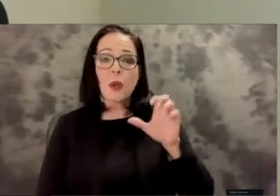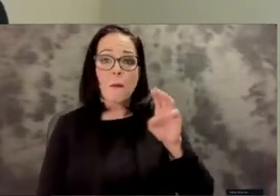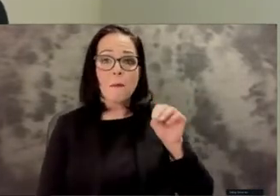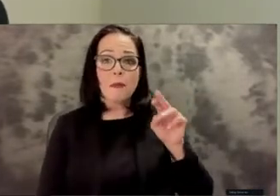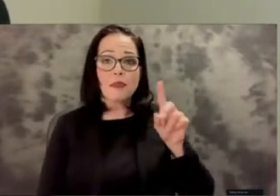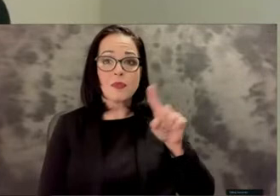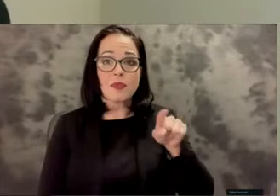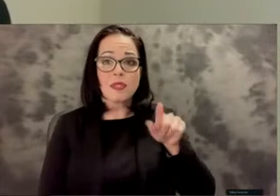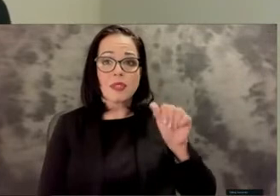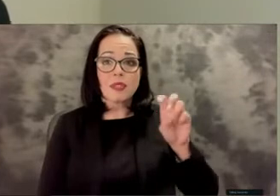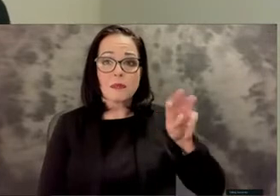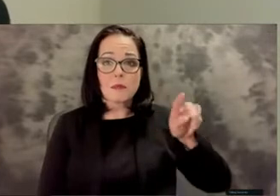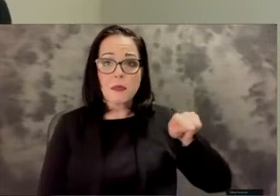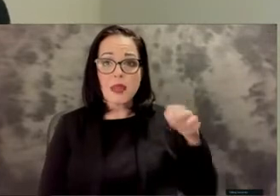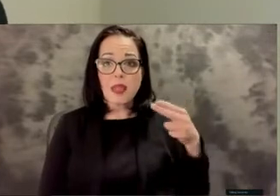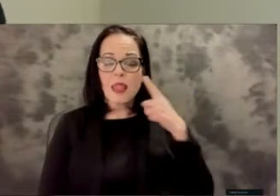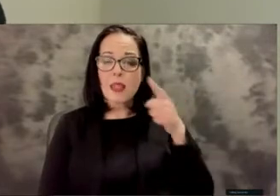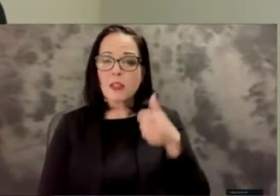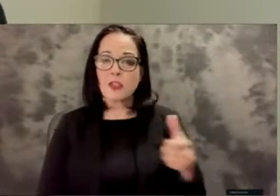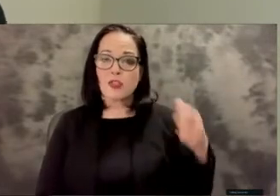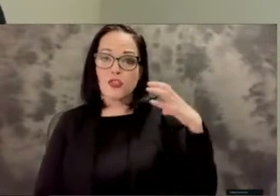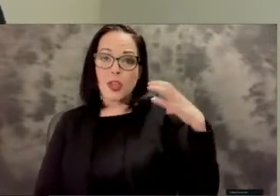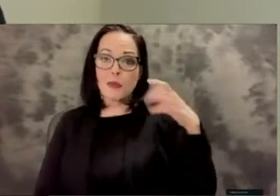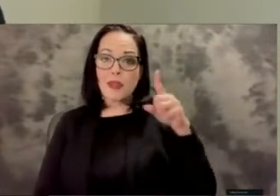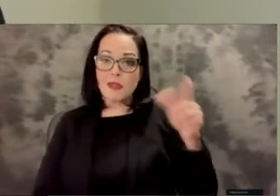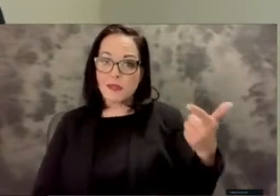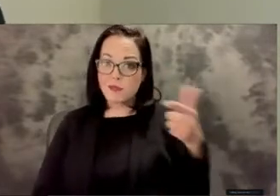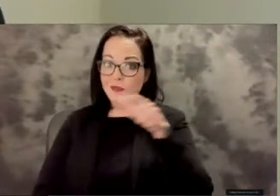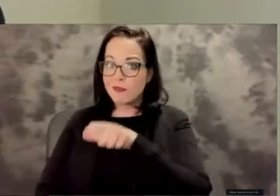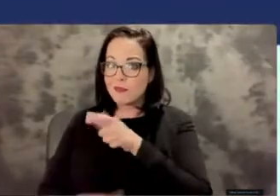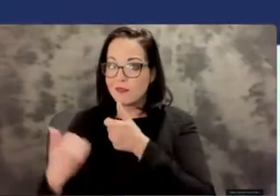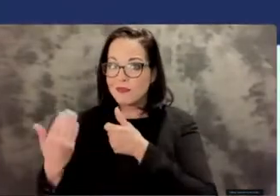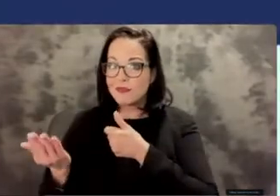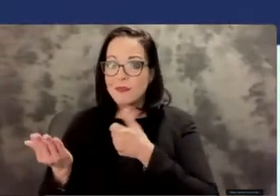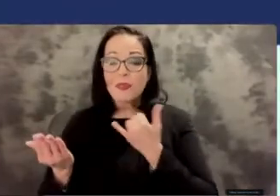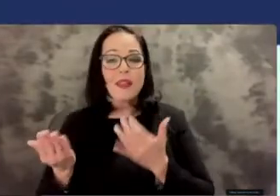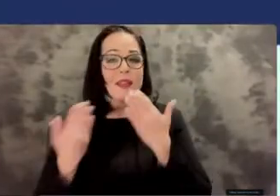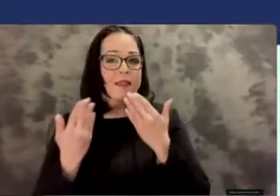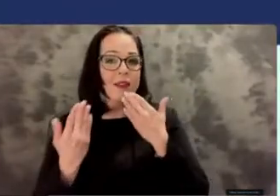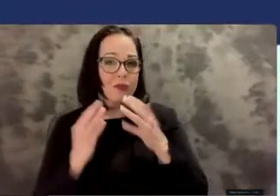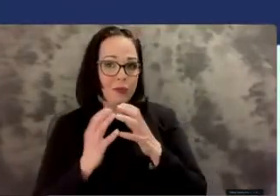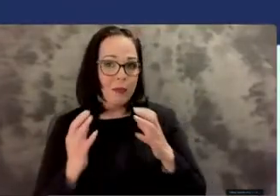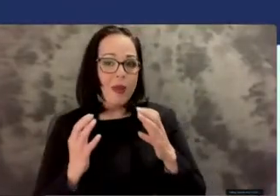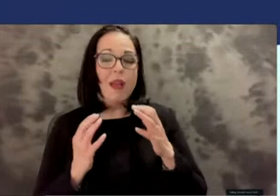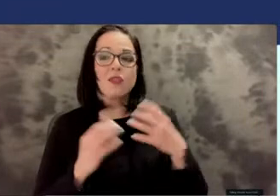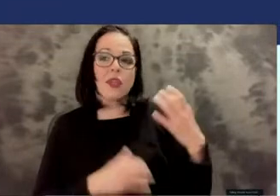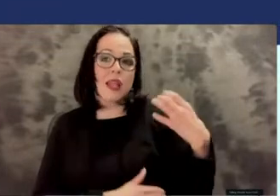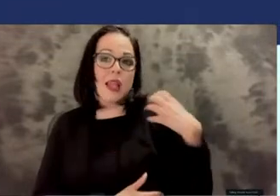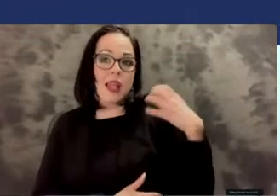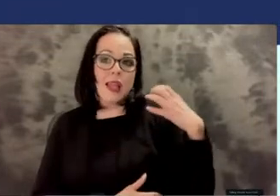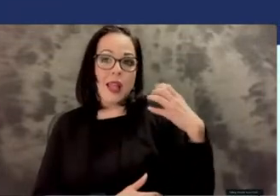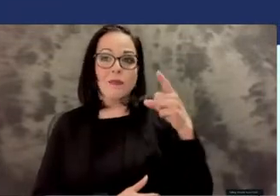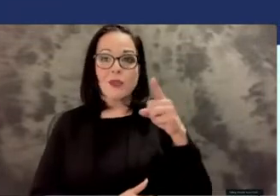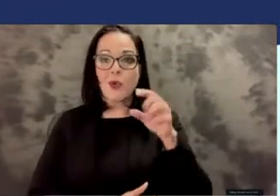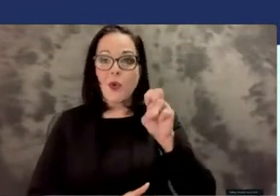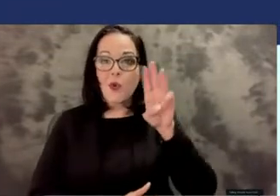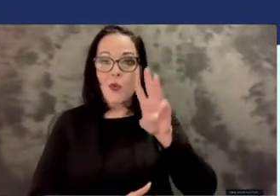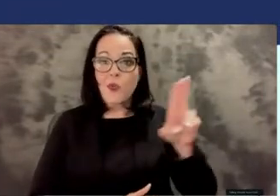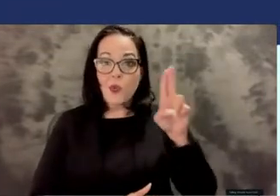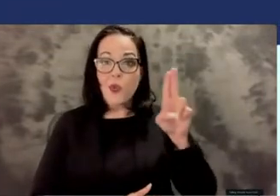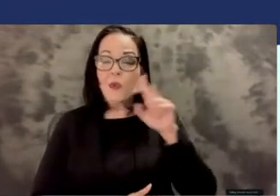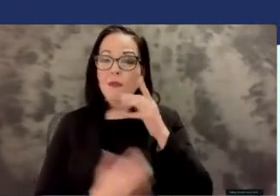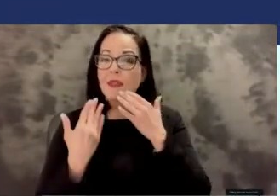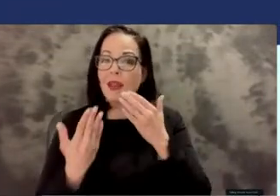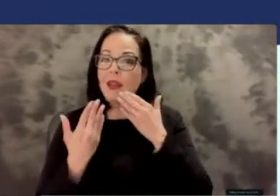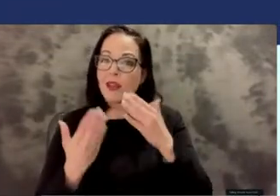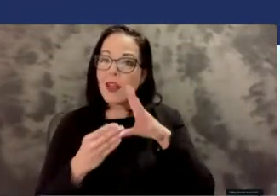Task Force. Madam Chair, the floor is yours. Thank you so much, Captain Wu. And hello, everyone. Let me add my